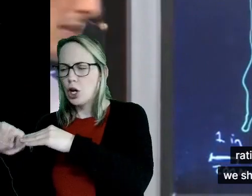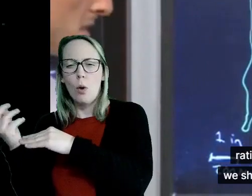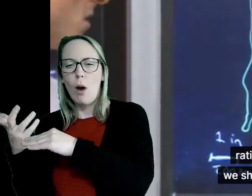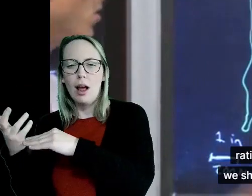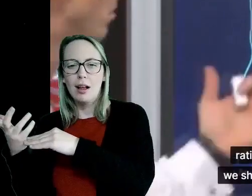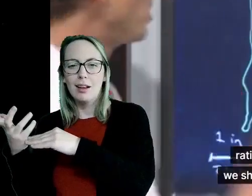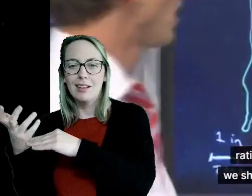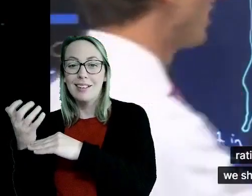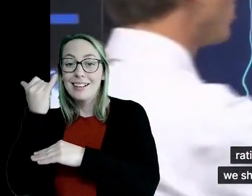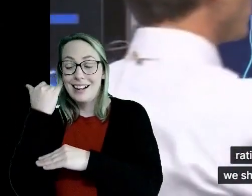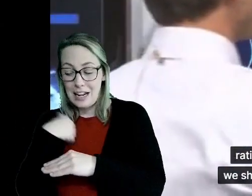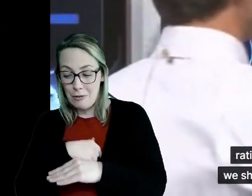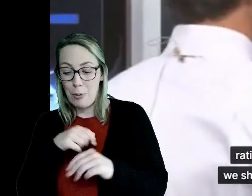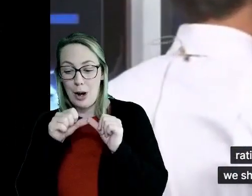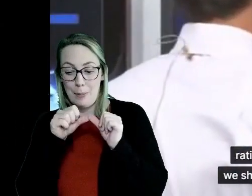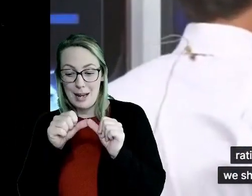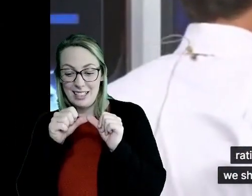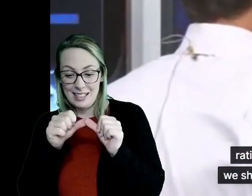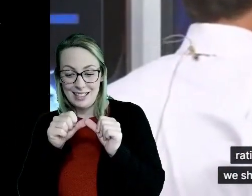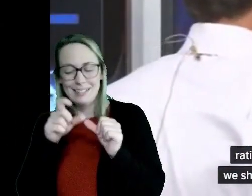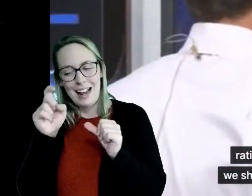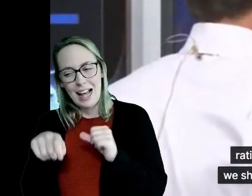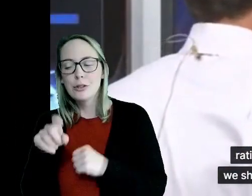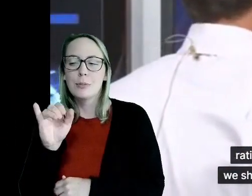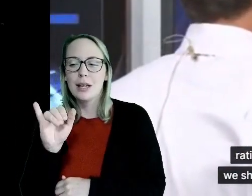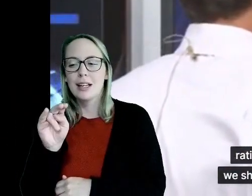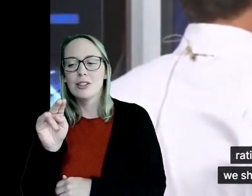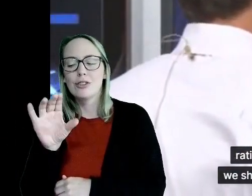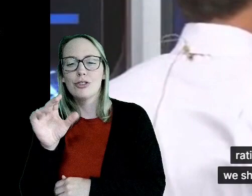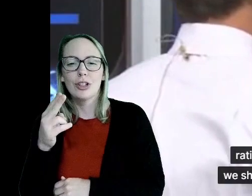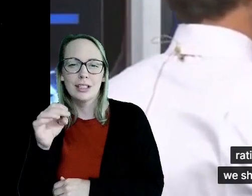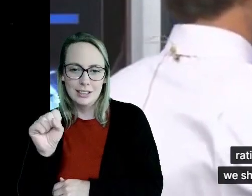being consistent, we should have inches. 1 inch